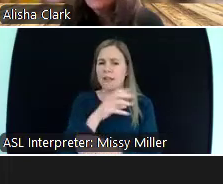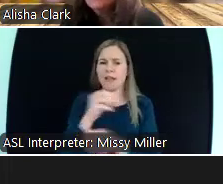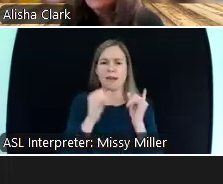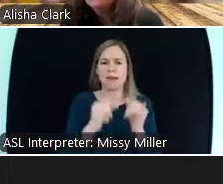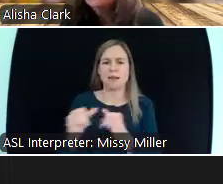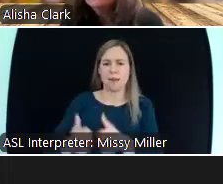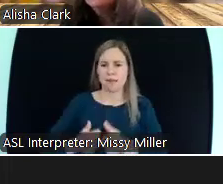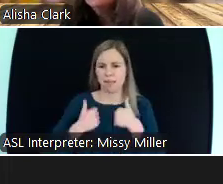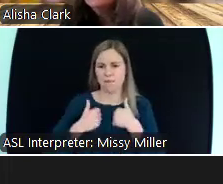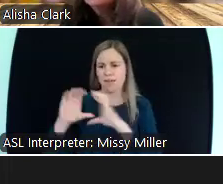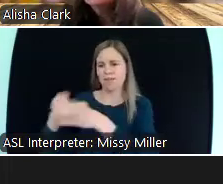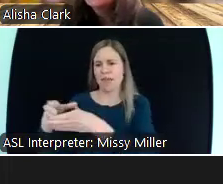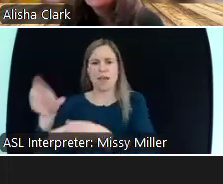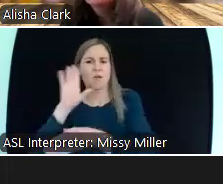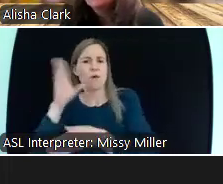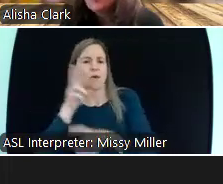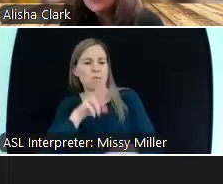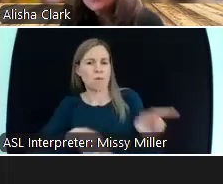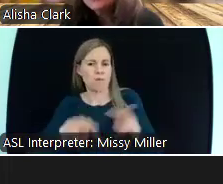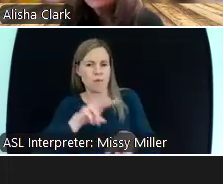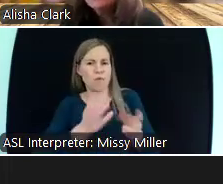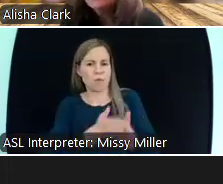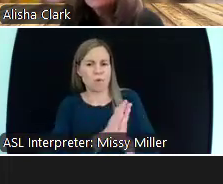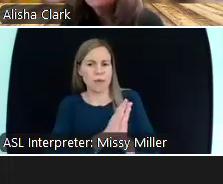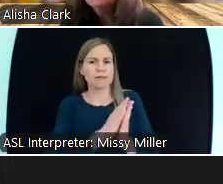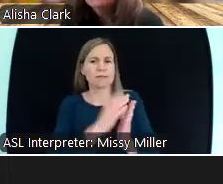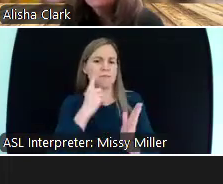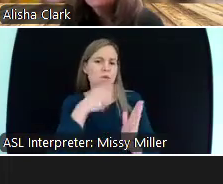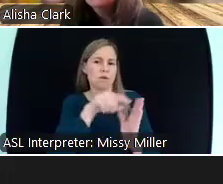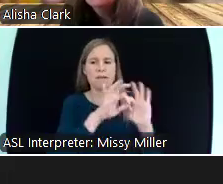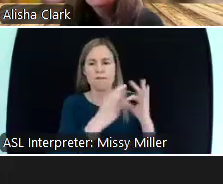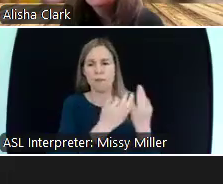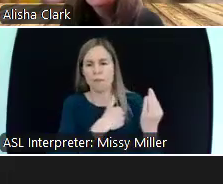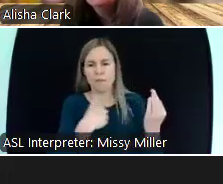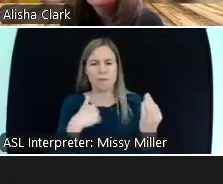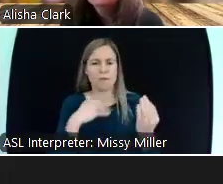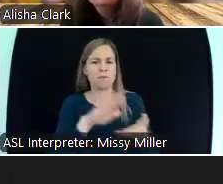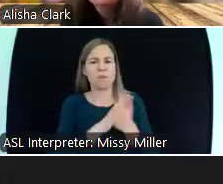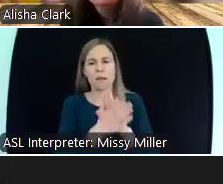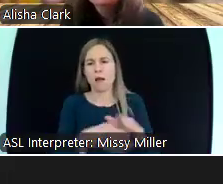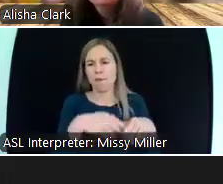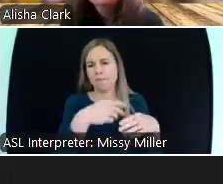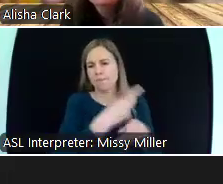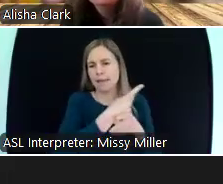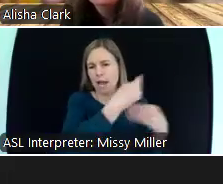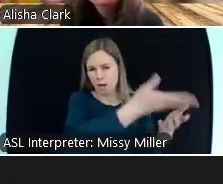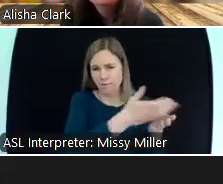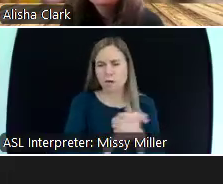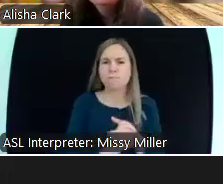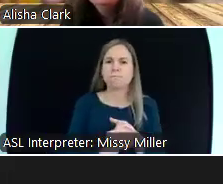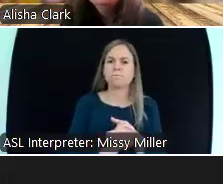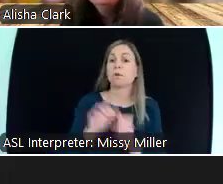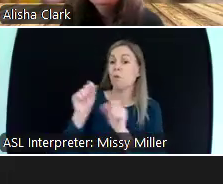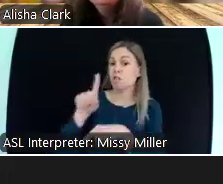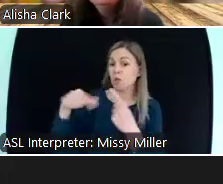review those requests. This question is when participants are waitlisted,